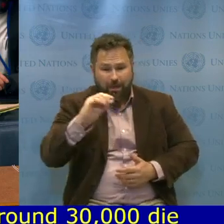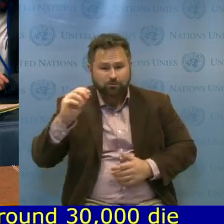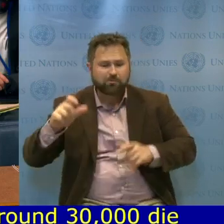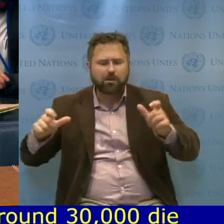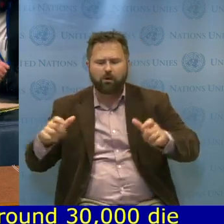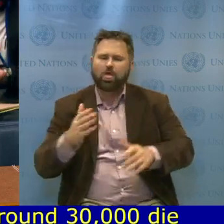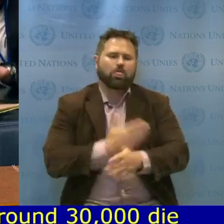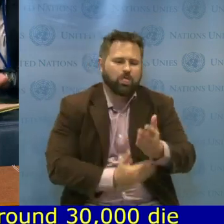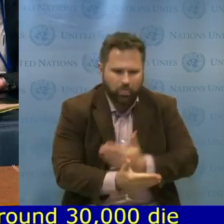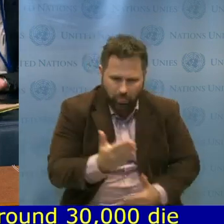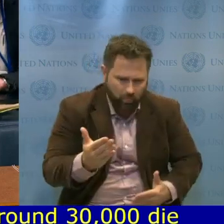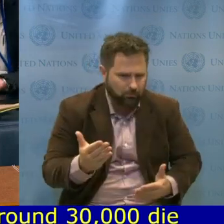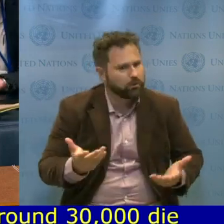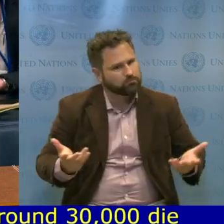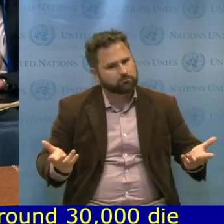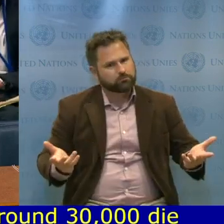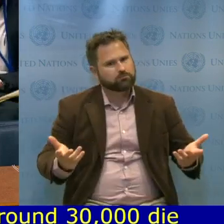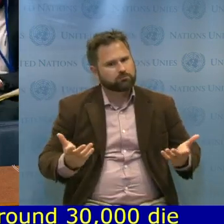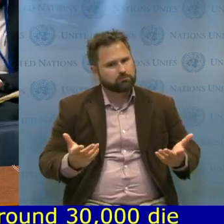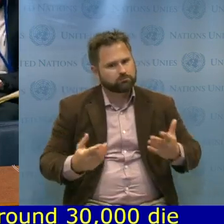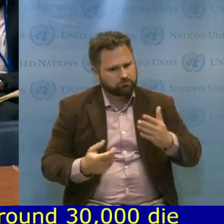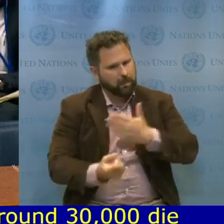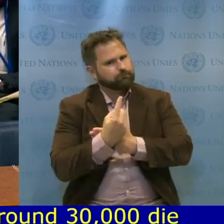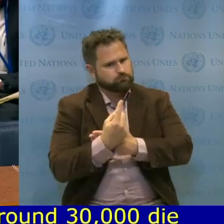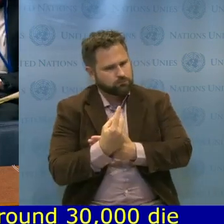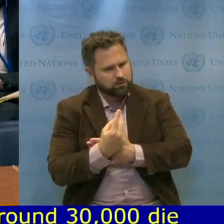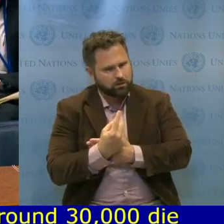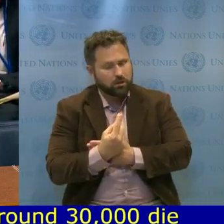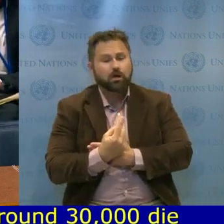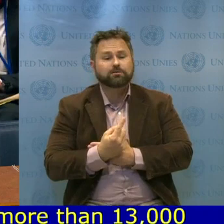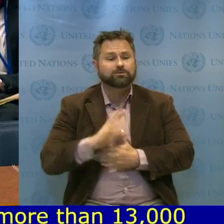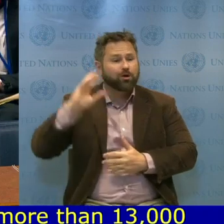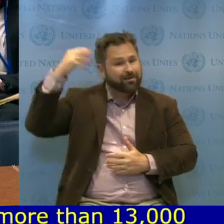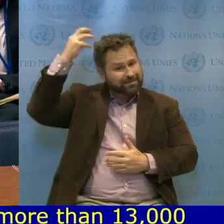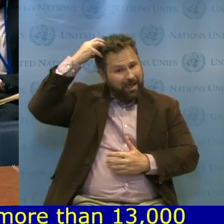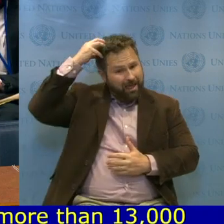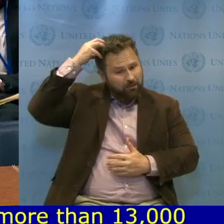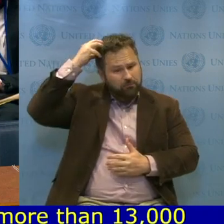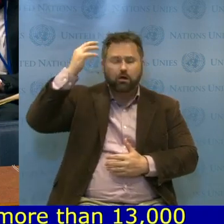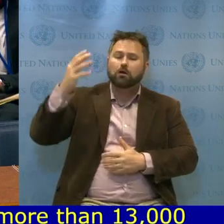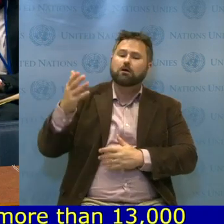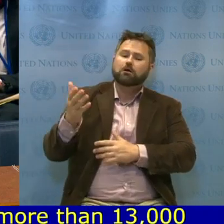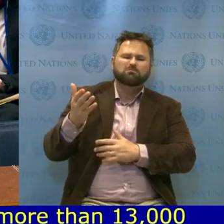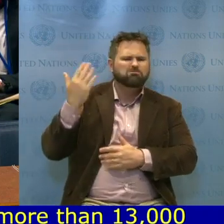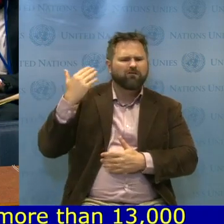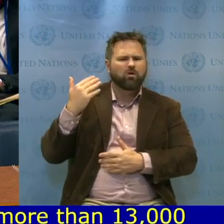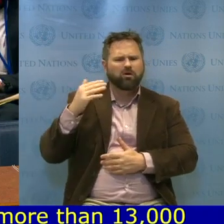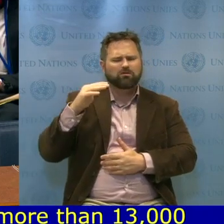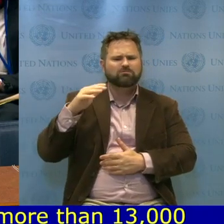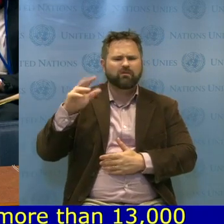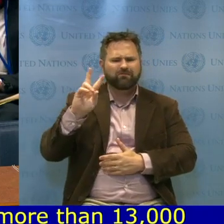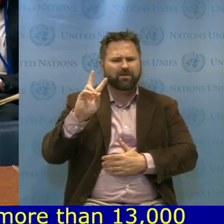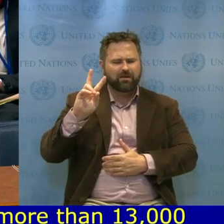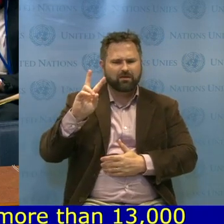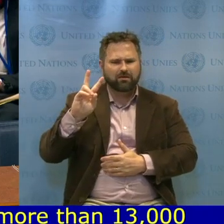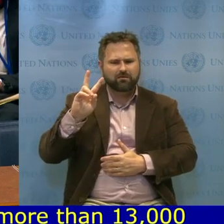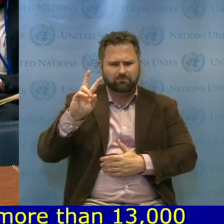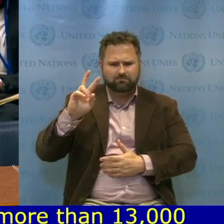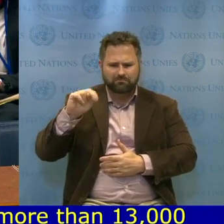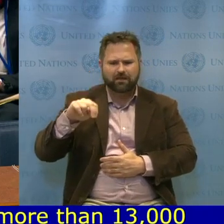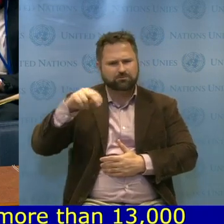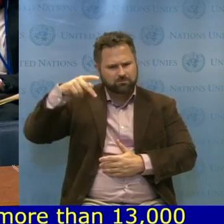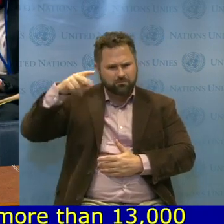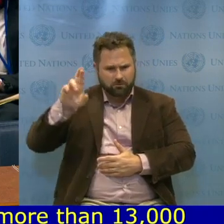Chairperson, the Laopedia presented for the first time its national report on the implementation of the CRPD